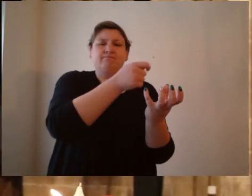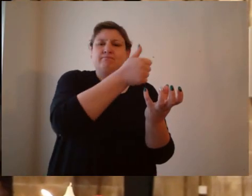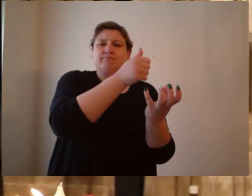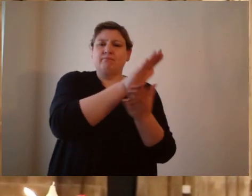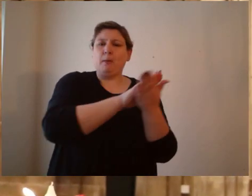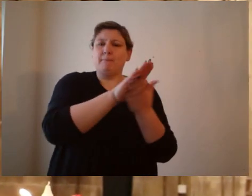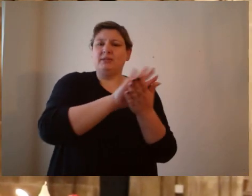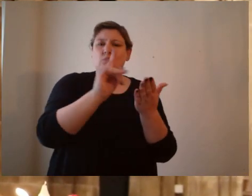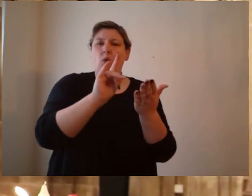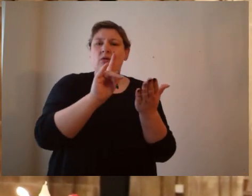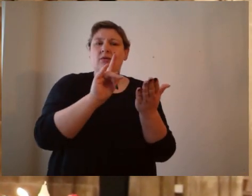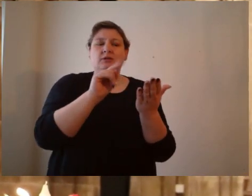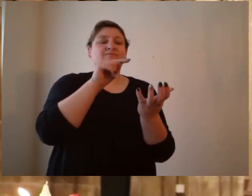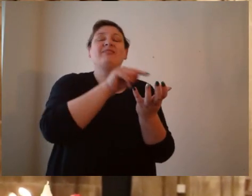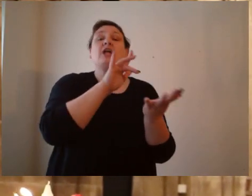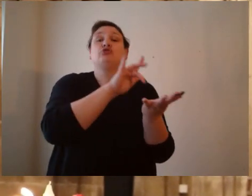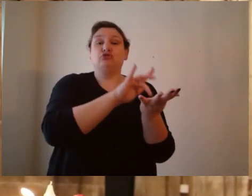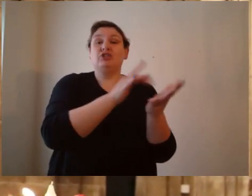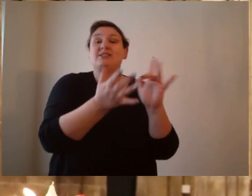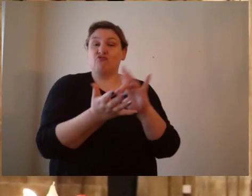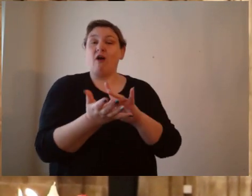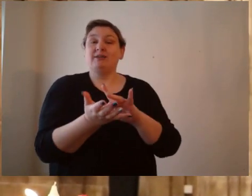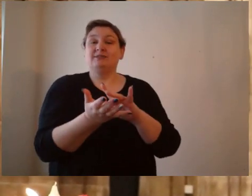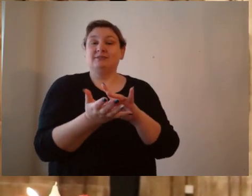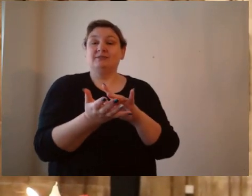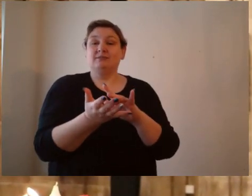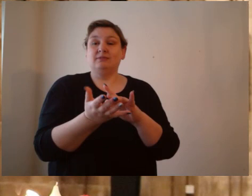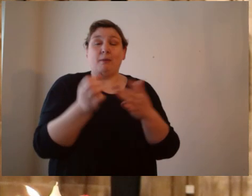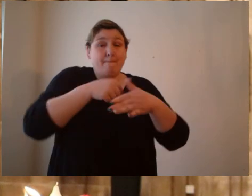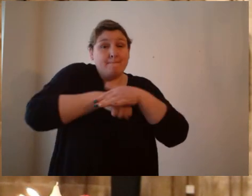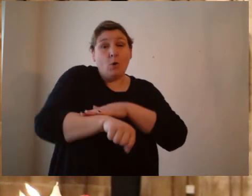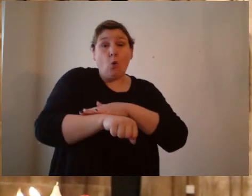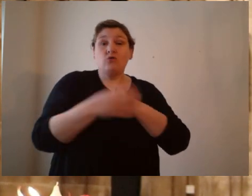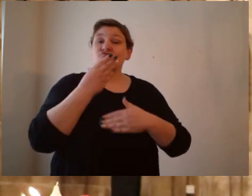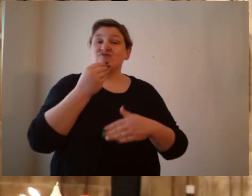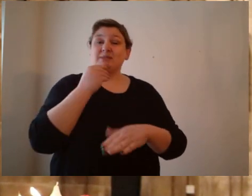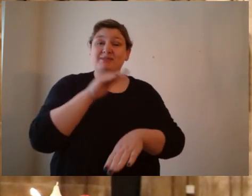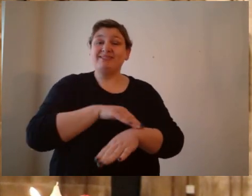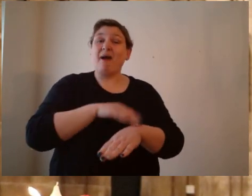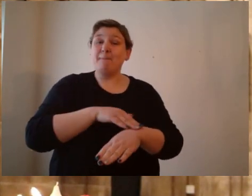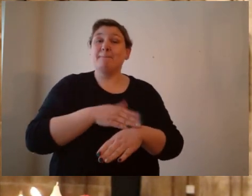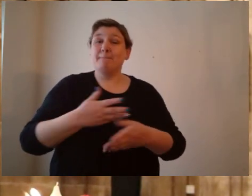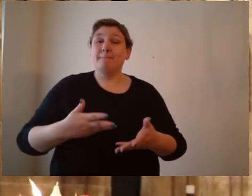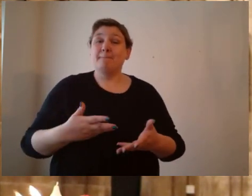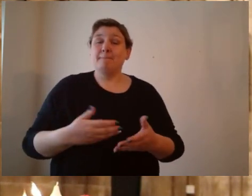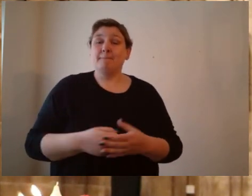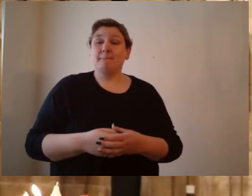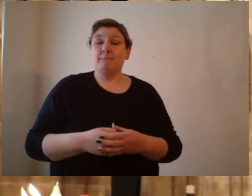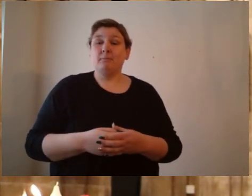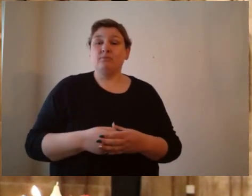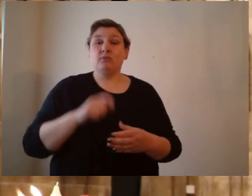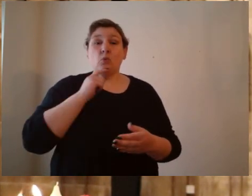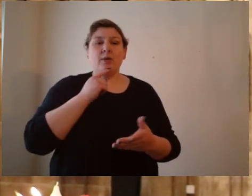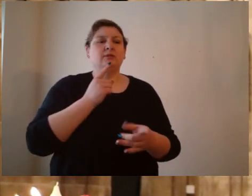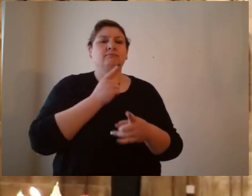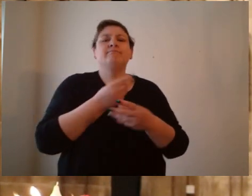This candle represents to us Jesus Christ, born this Christmas time. I